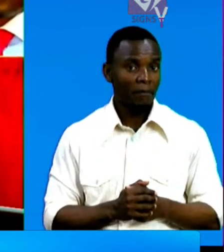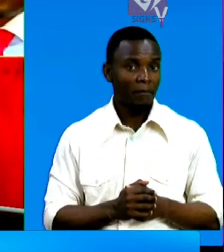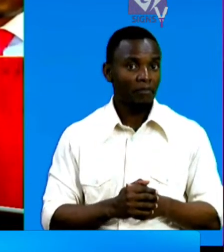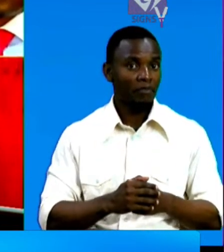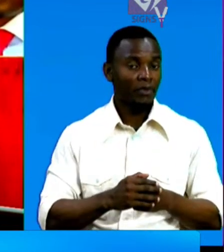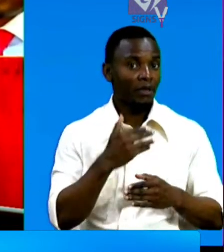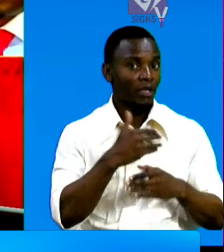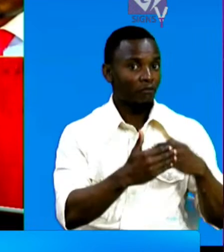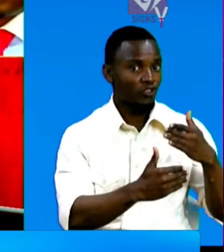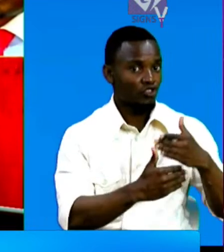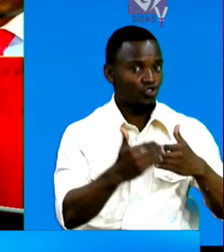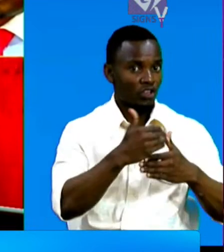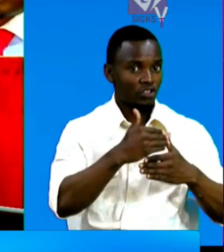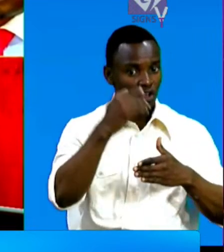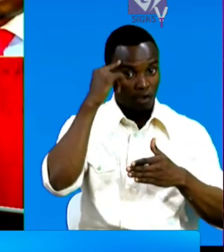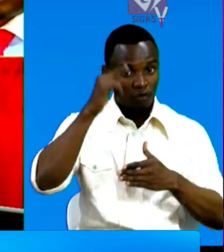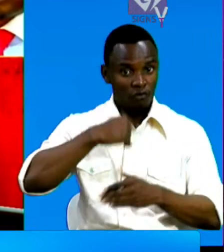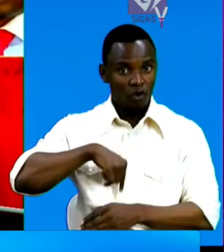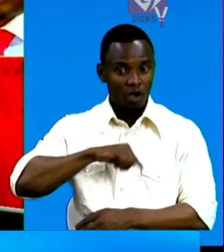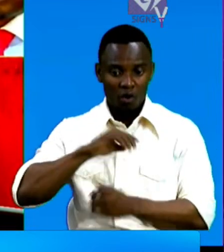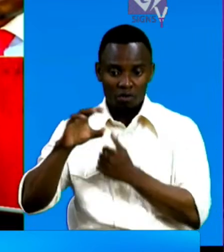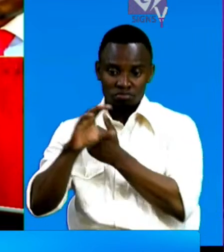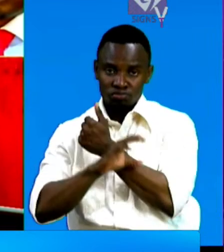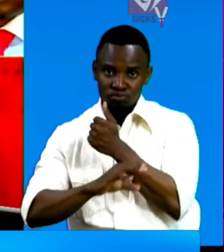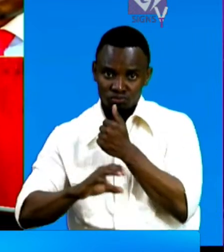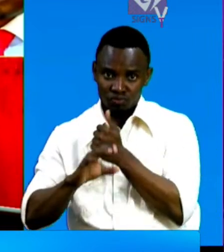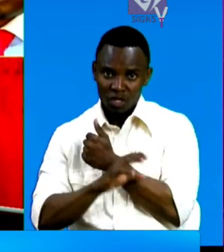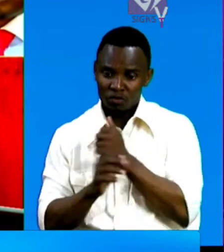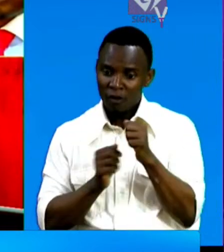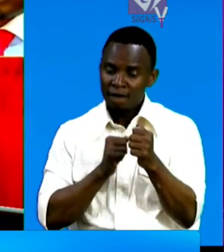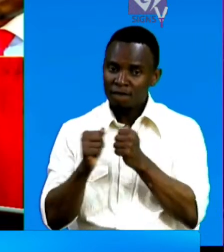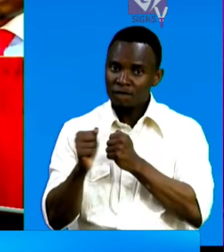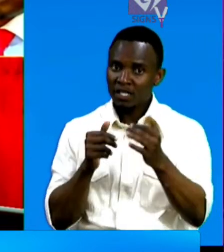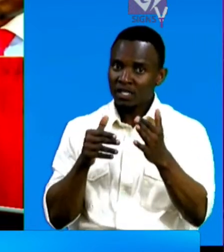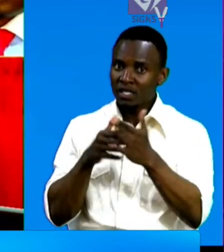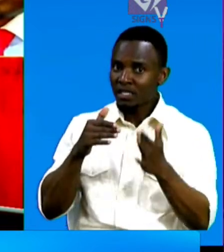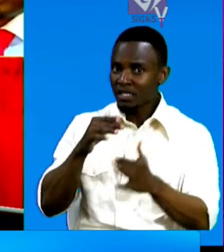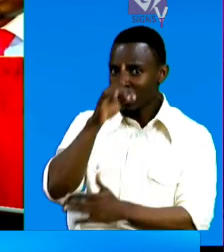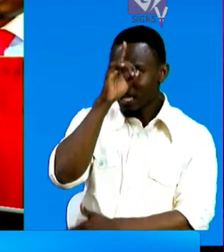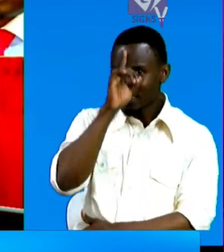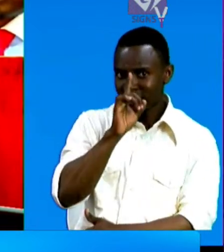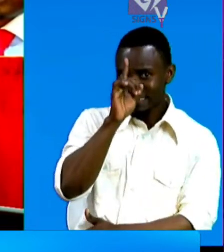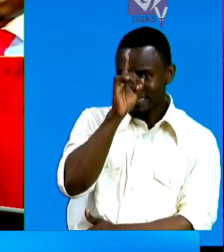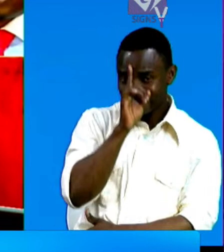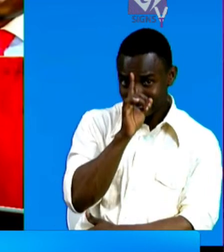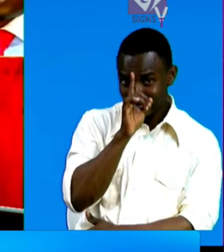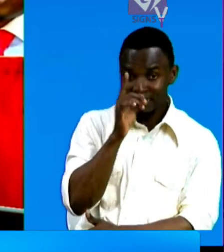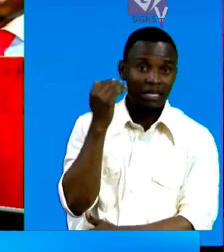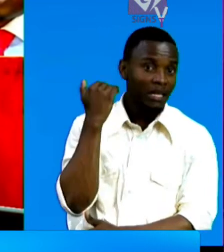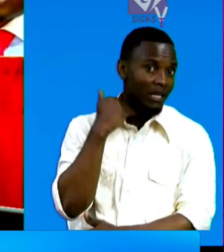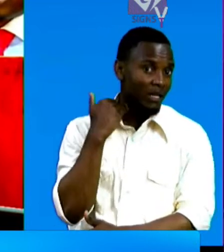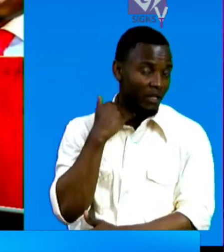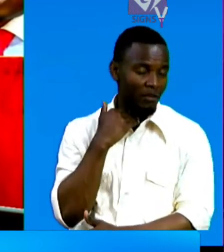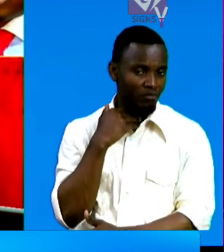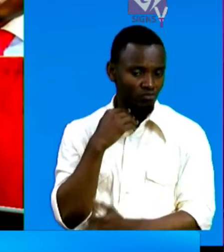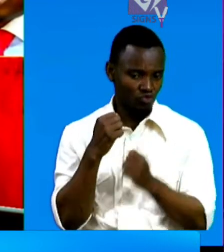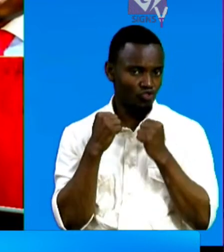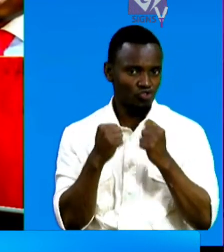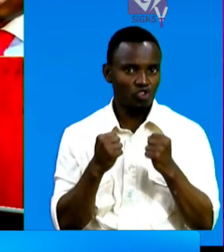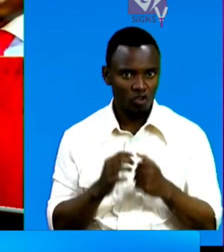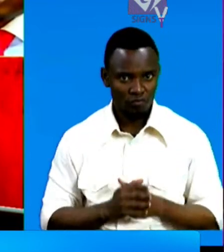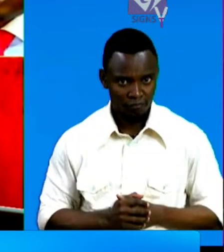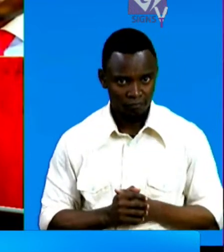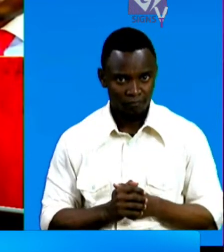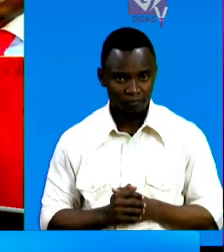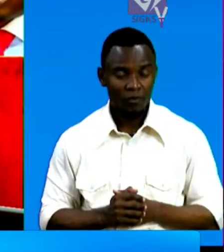our country's fight against serious and complicated crime is intact.